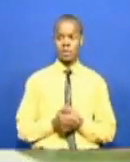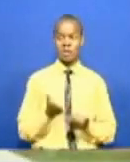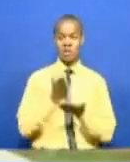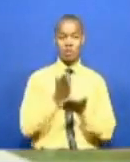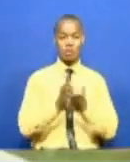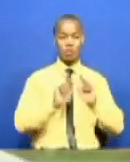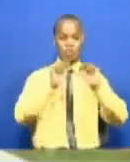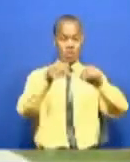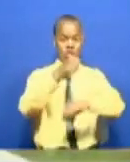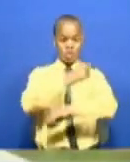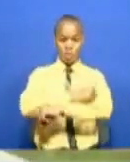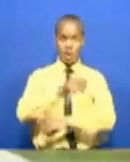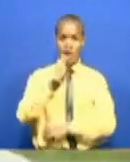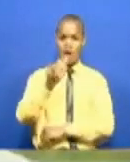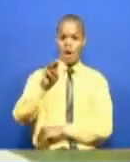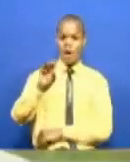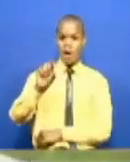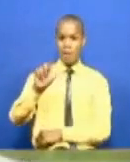Magoro paka mtoni.